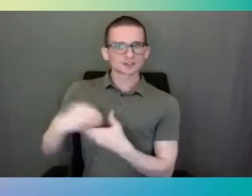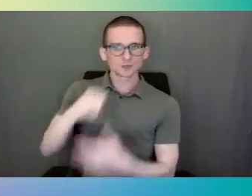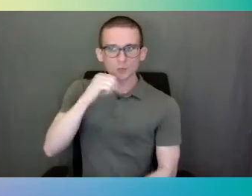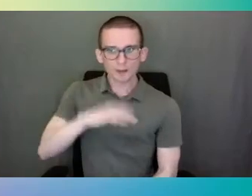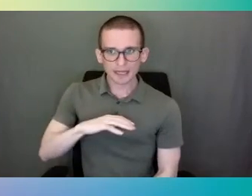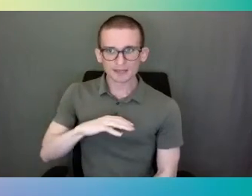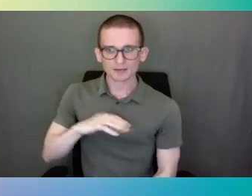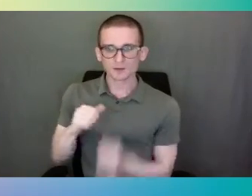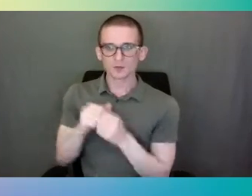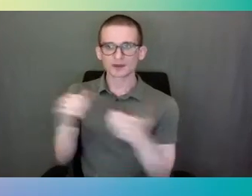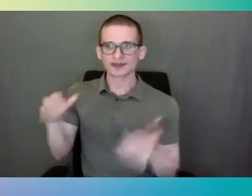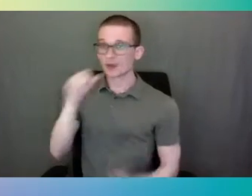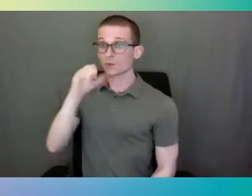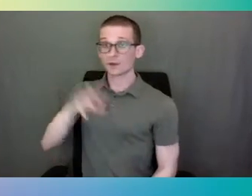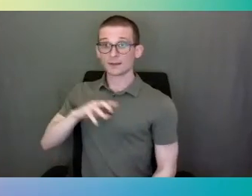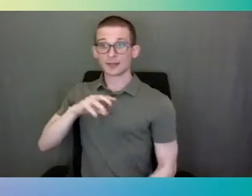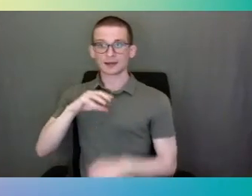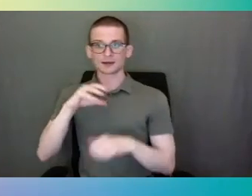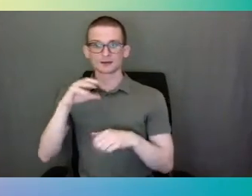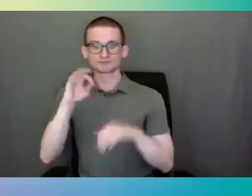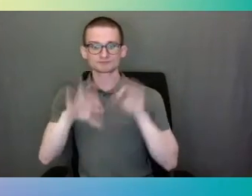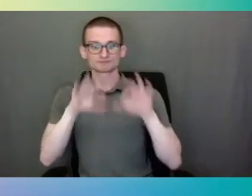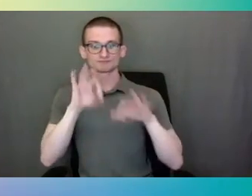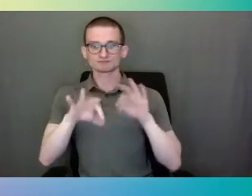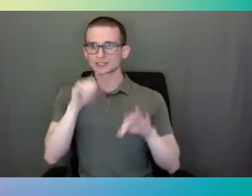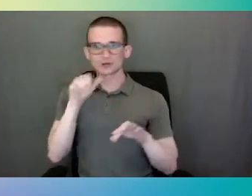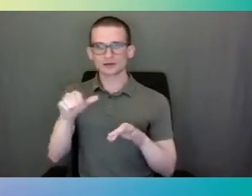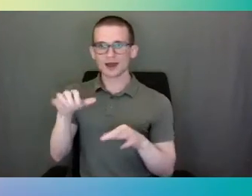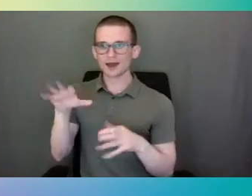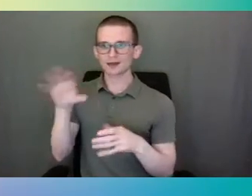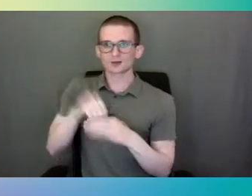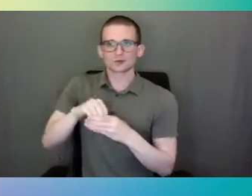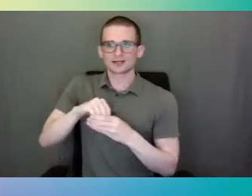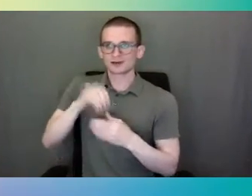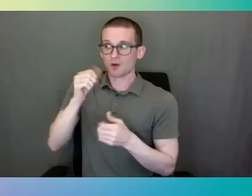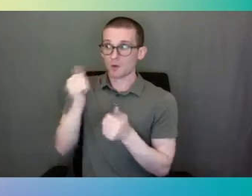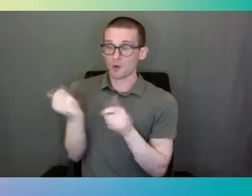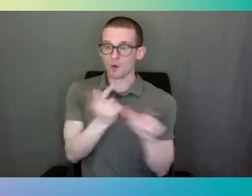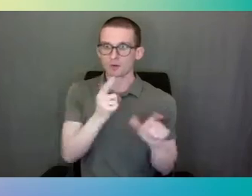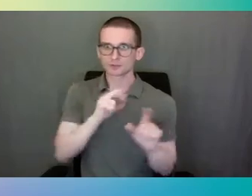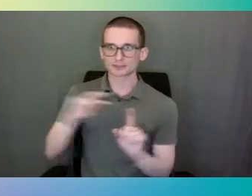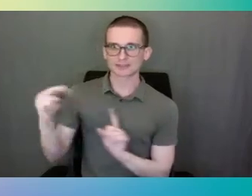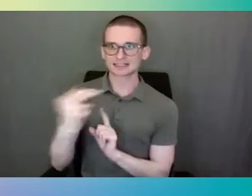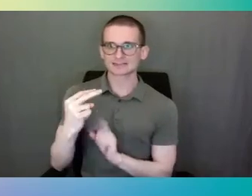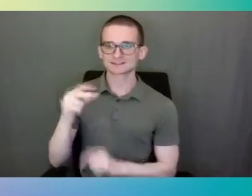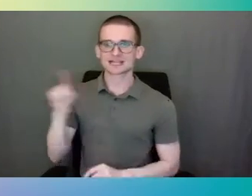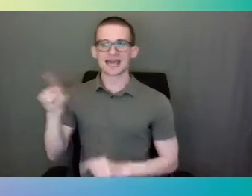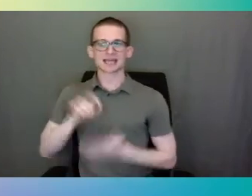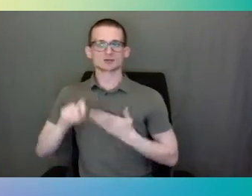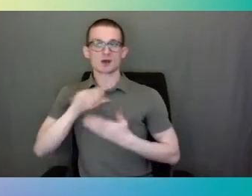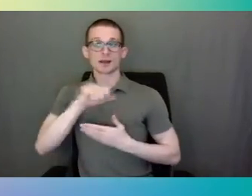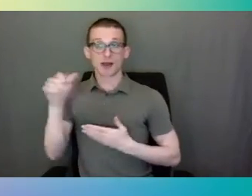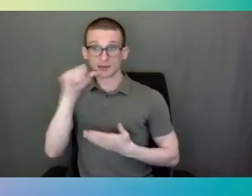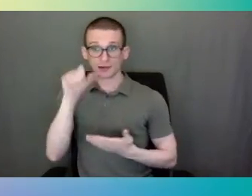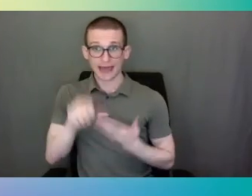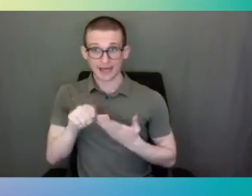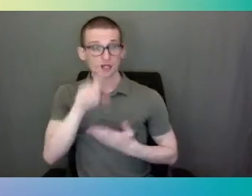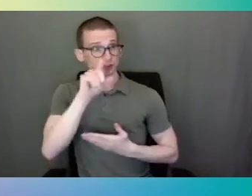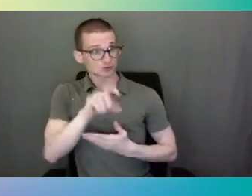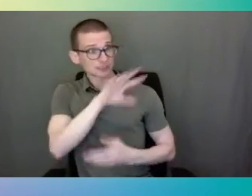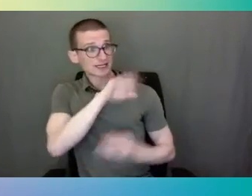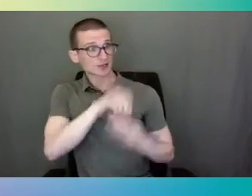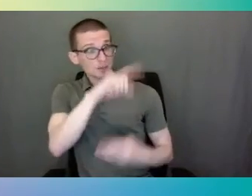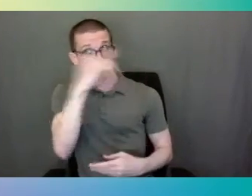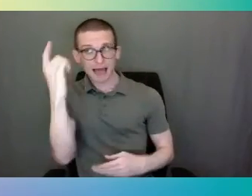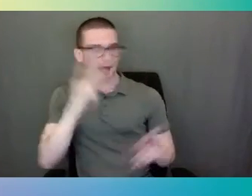input, you're not getting every side of the story. And then another letter where he said, you really need to have Black people on your committee because you're not